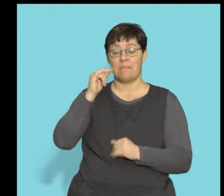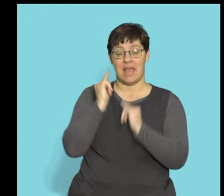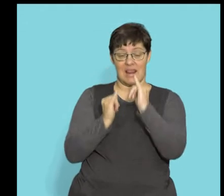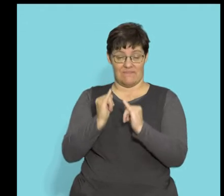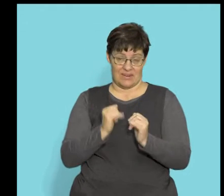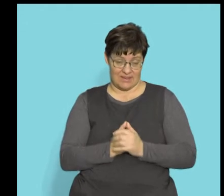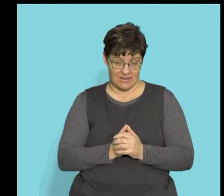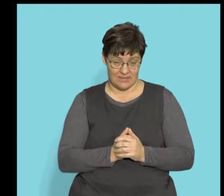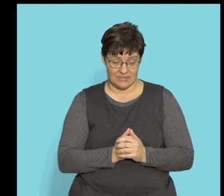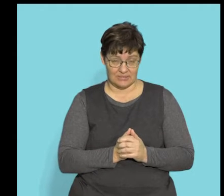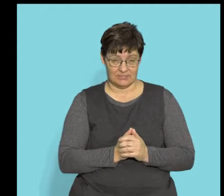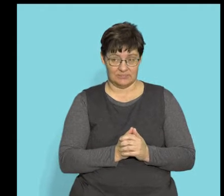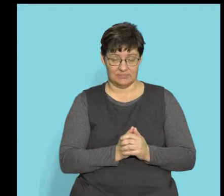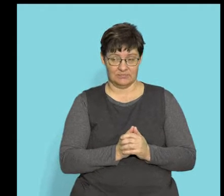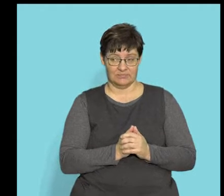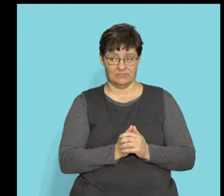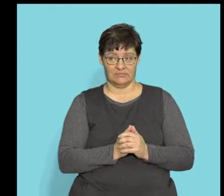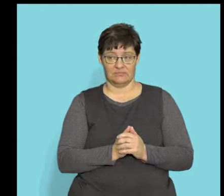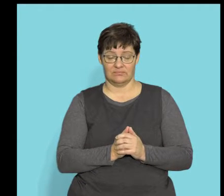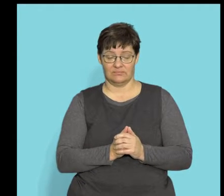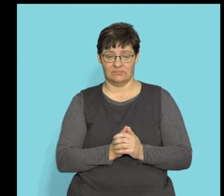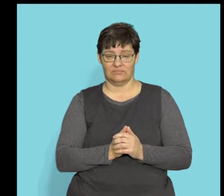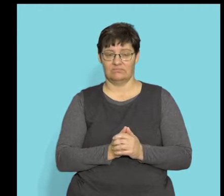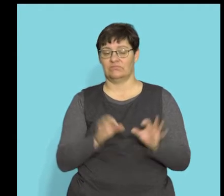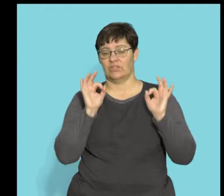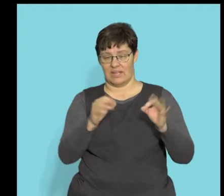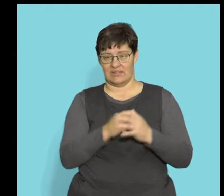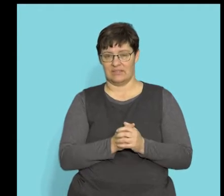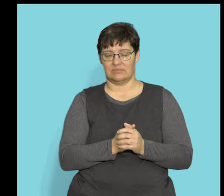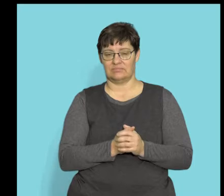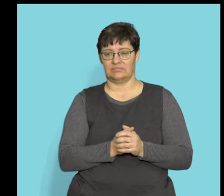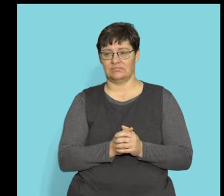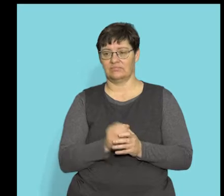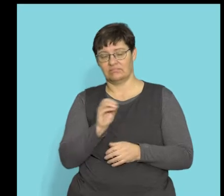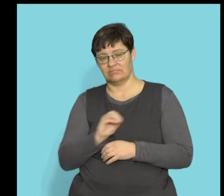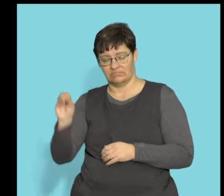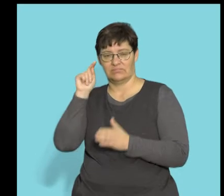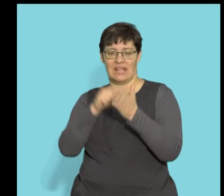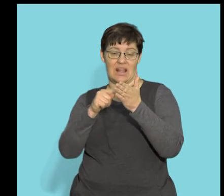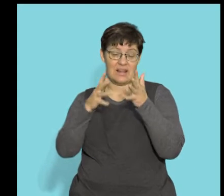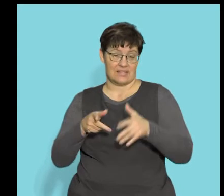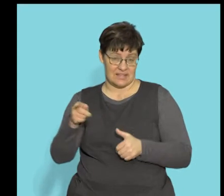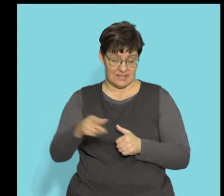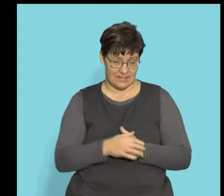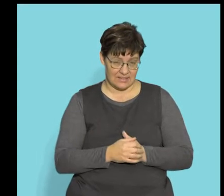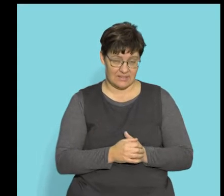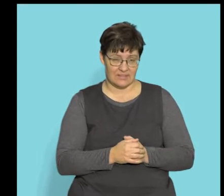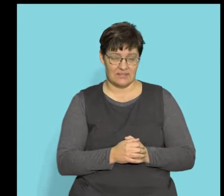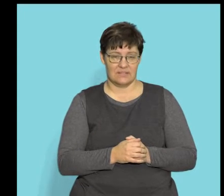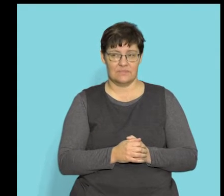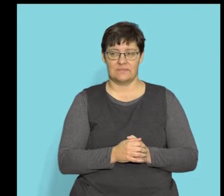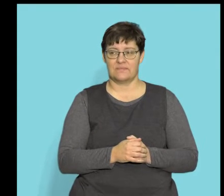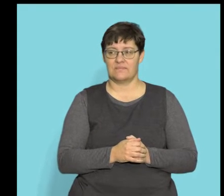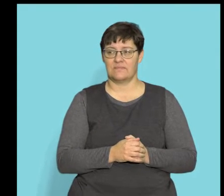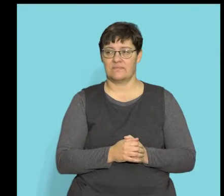squared multiplied by my height, which is 11. Great, so let us pop this in